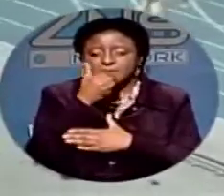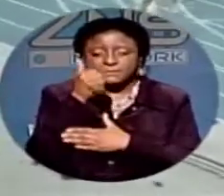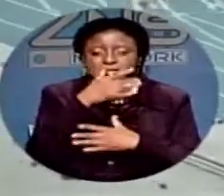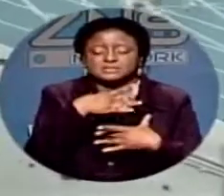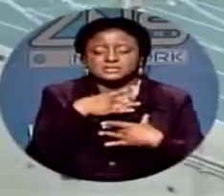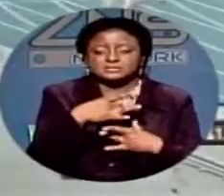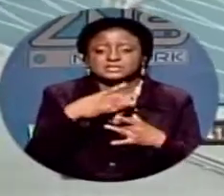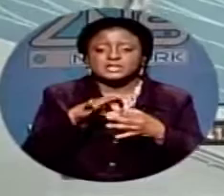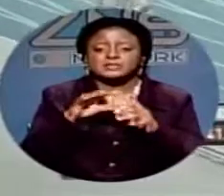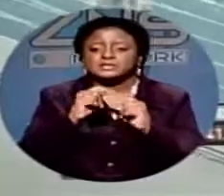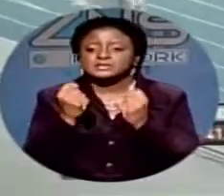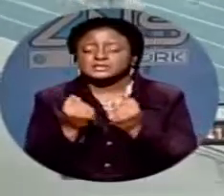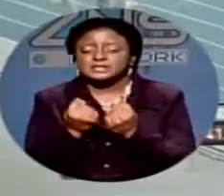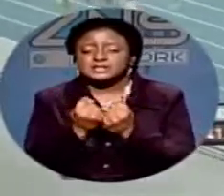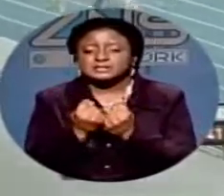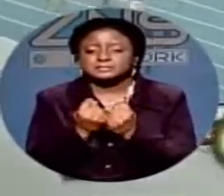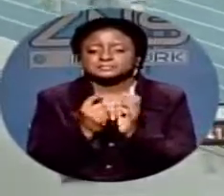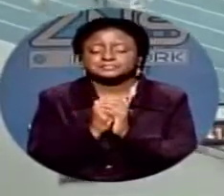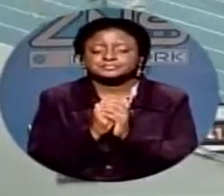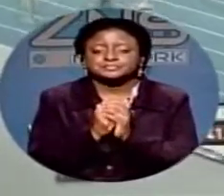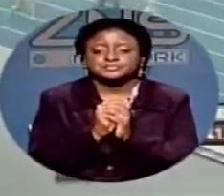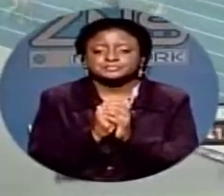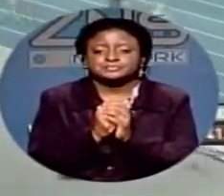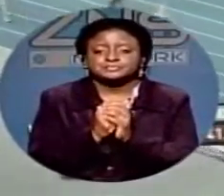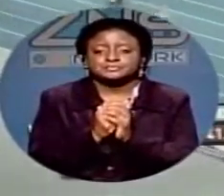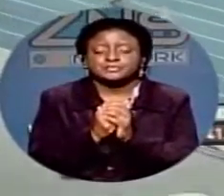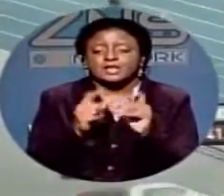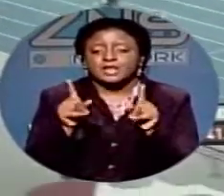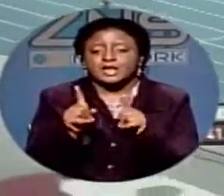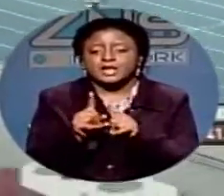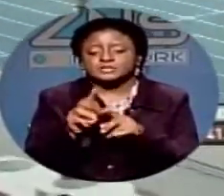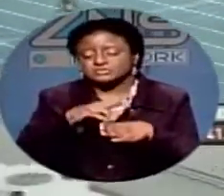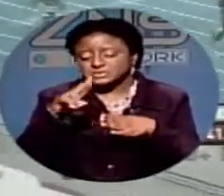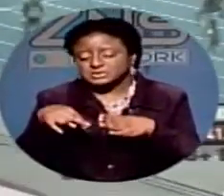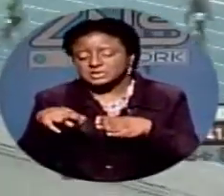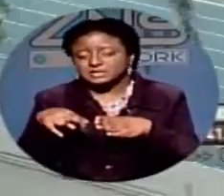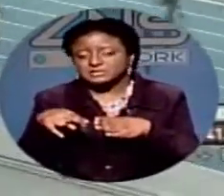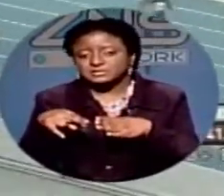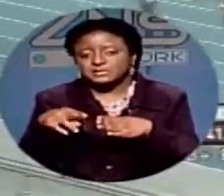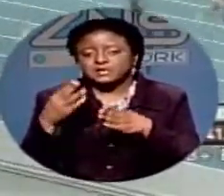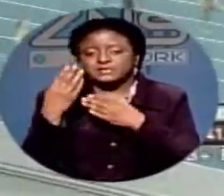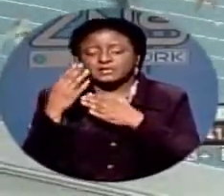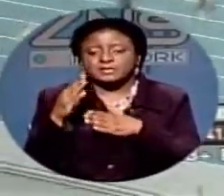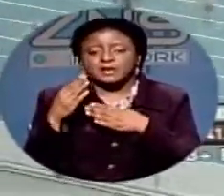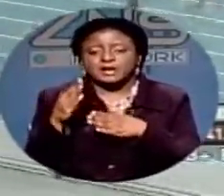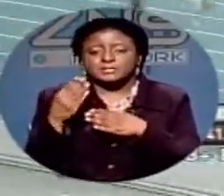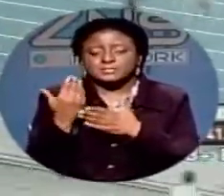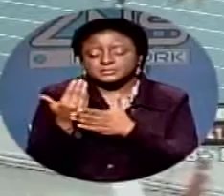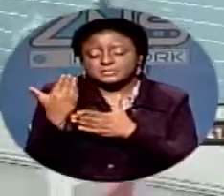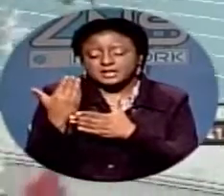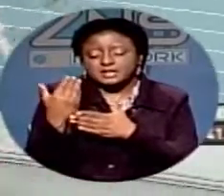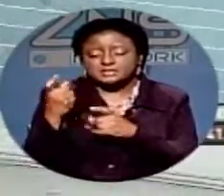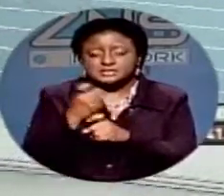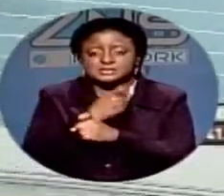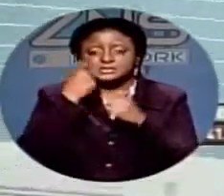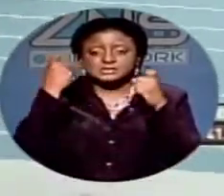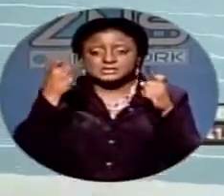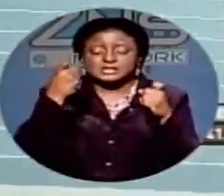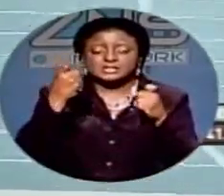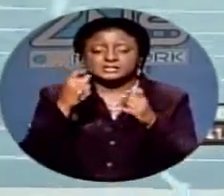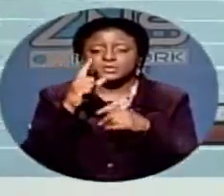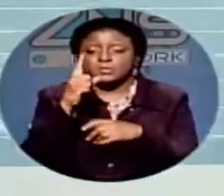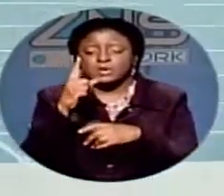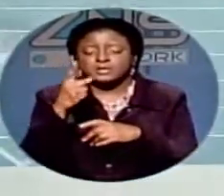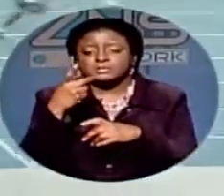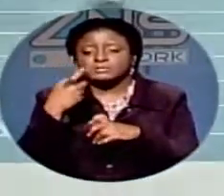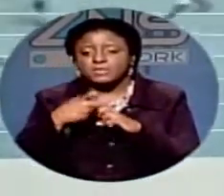And he knew this day was going to come as a result of the Bahamas' prior success. I often say that one of the problems we're going